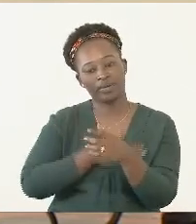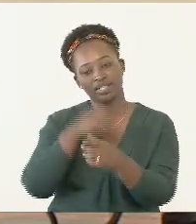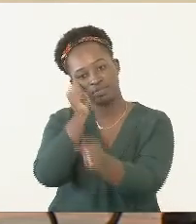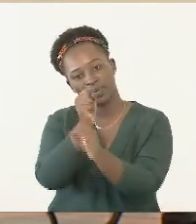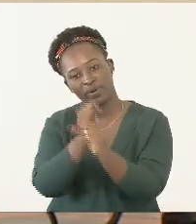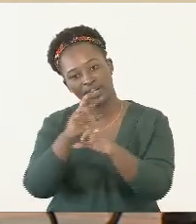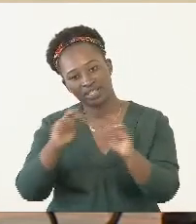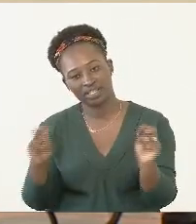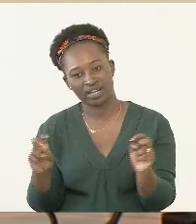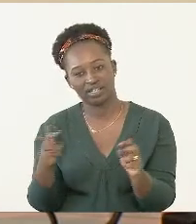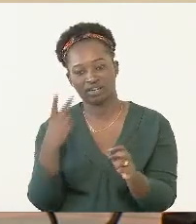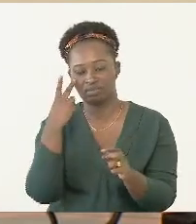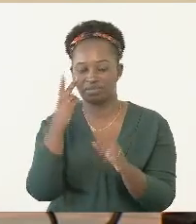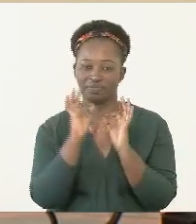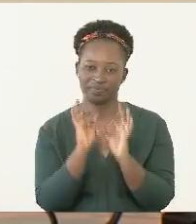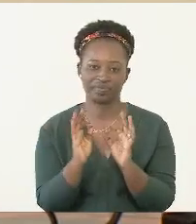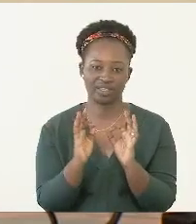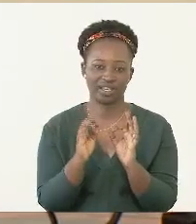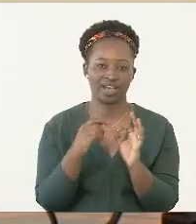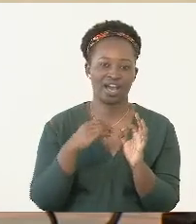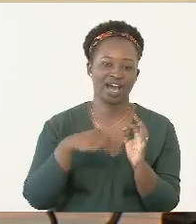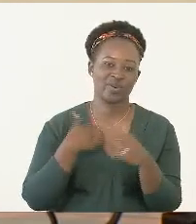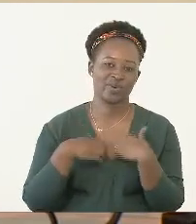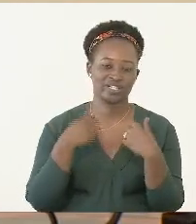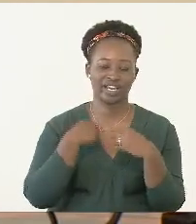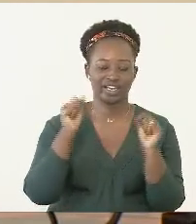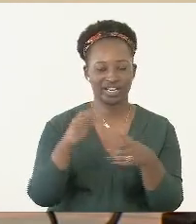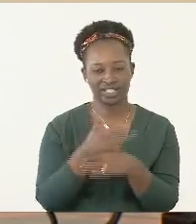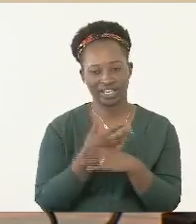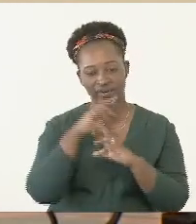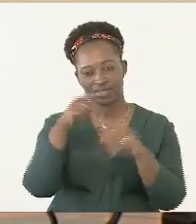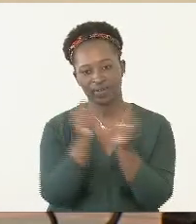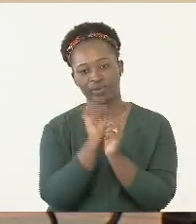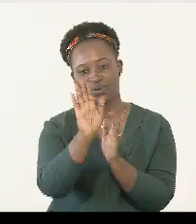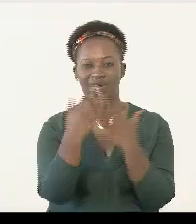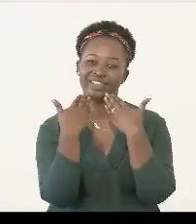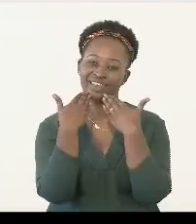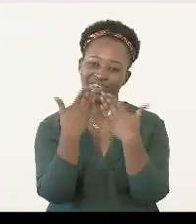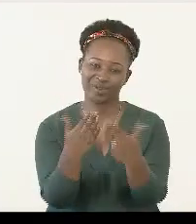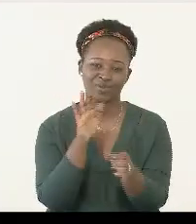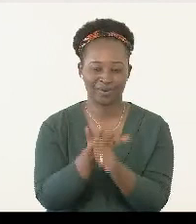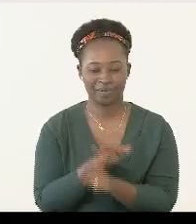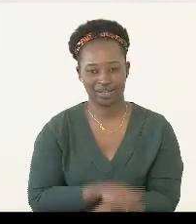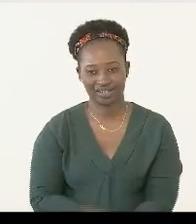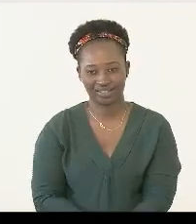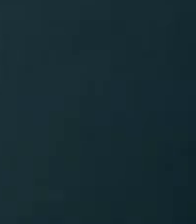research and you'll find it interesting. I wish I can share the results with you when you get them. Thank you so much.